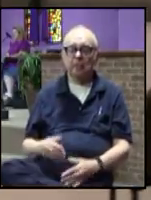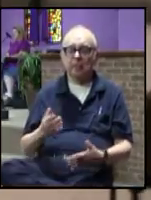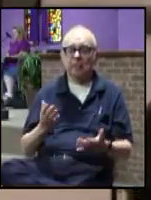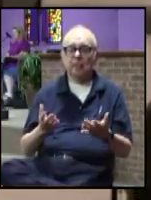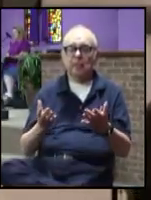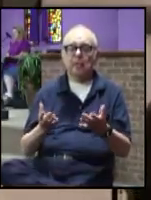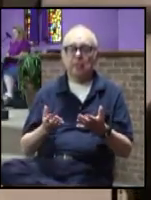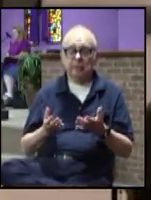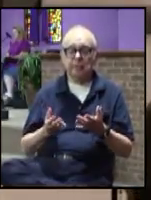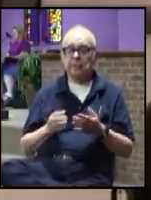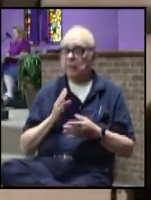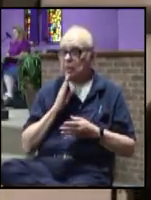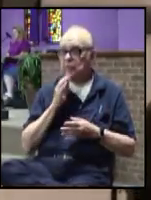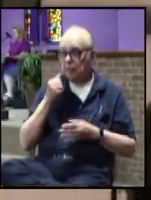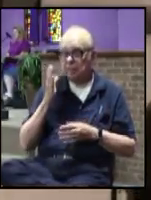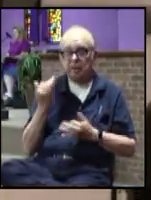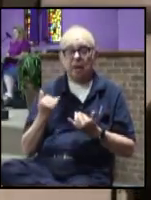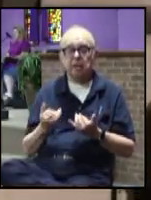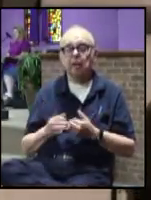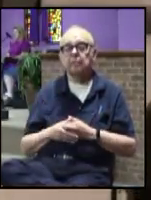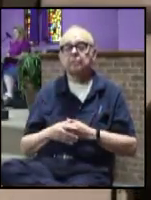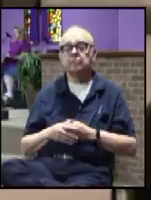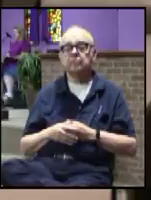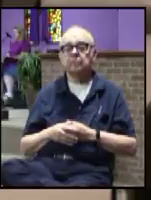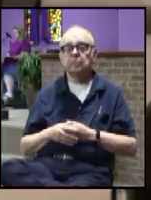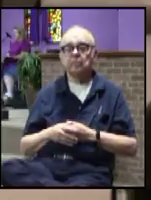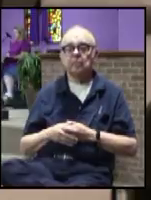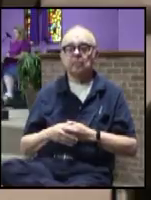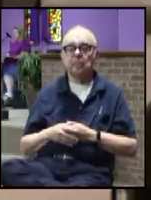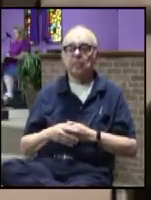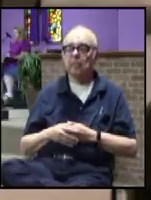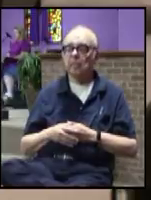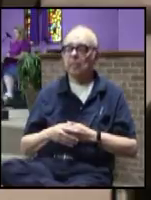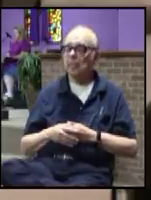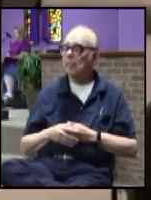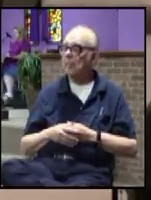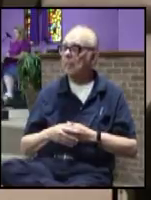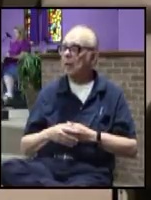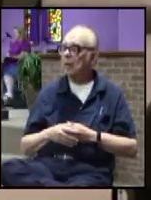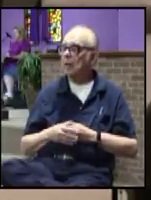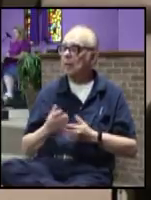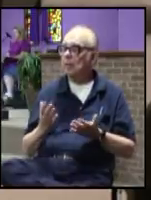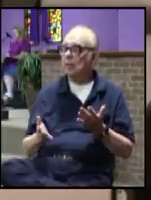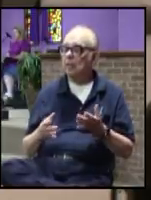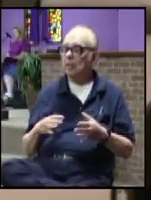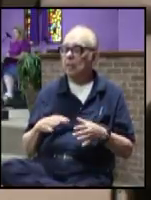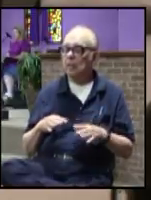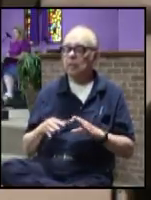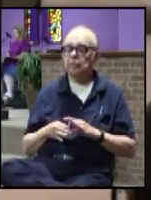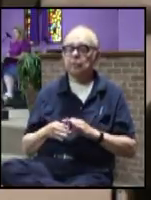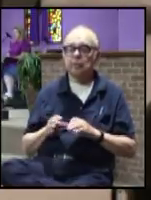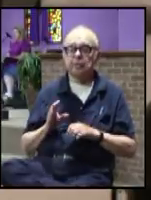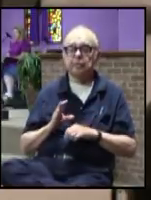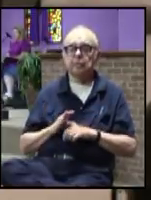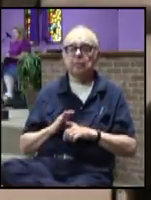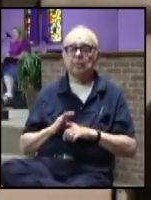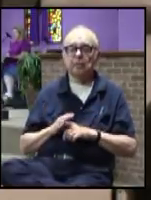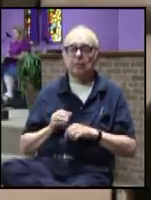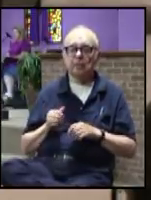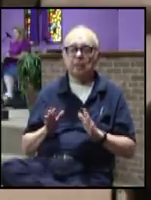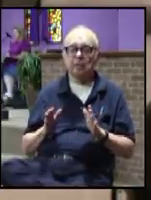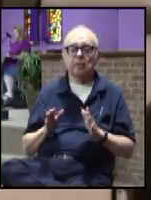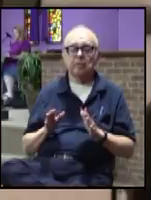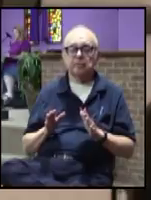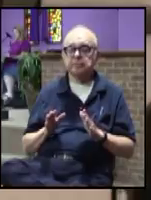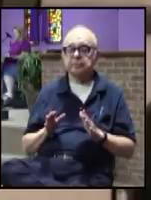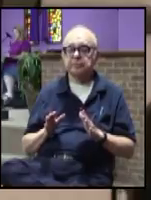And maybe you just want to come to him and talk to him and pray. It's here. Maybe you're here and you'd like to come join this church by